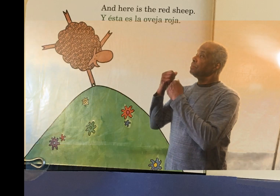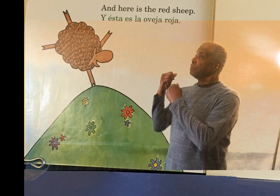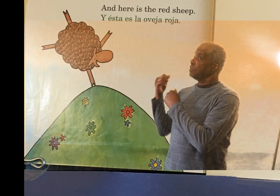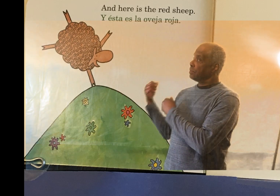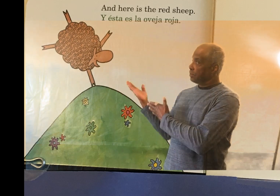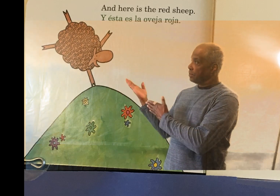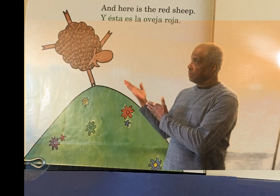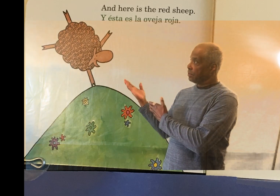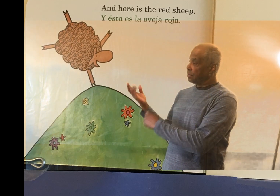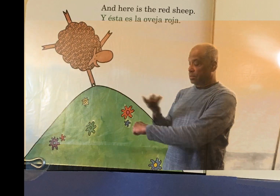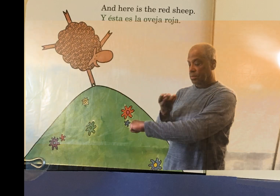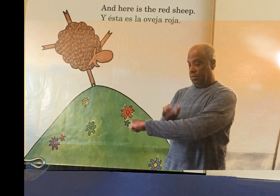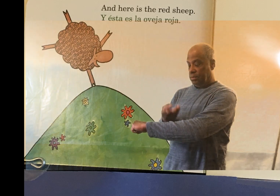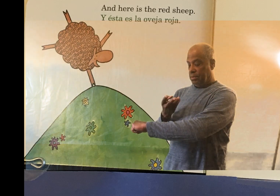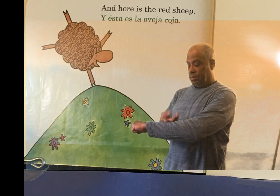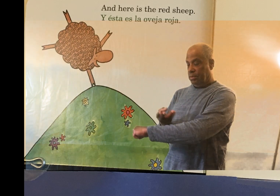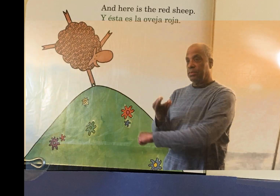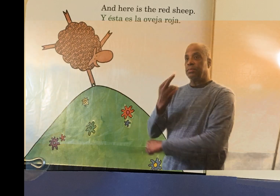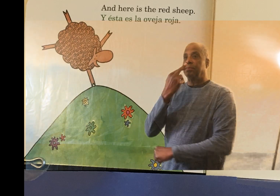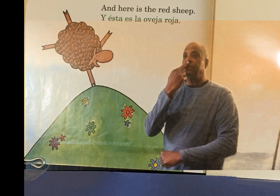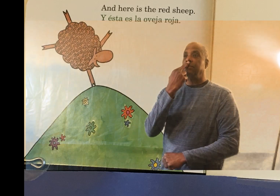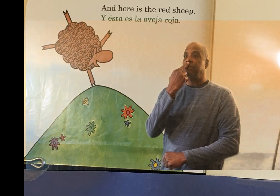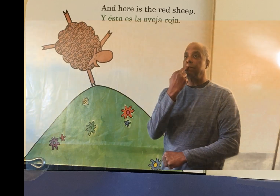And here is the Red Sheep.